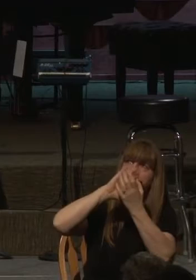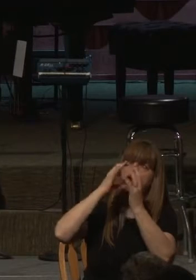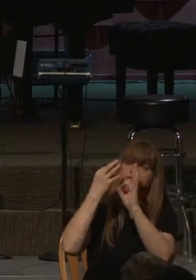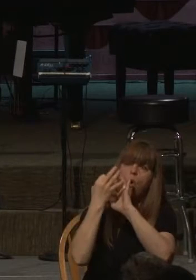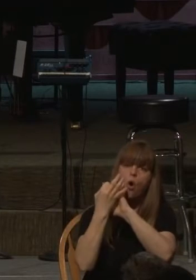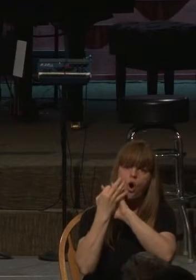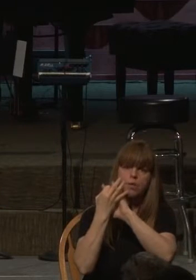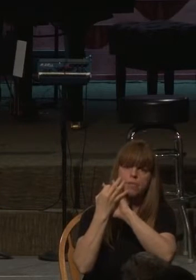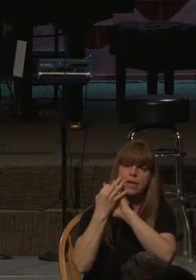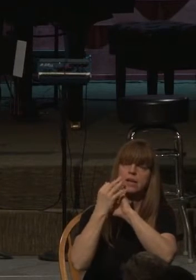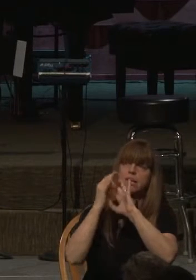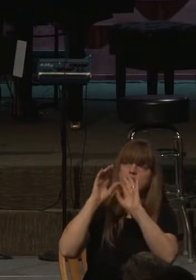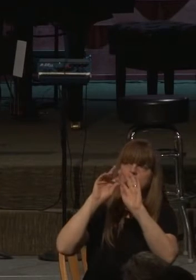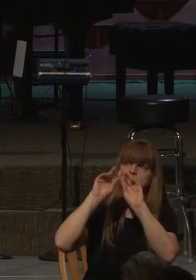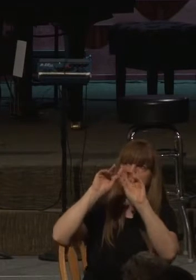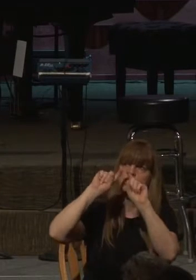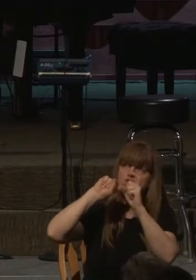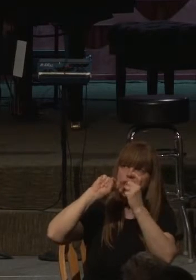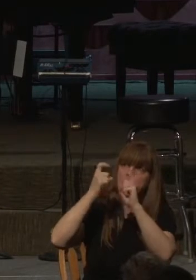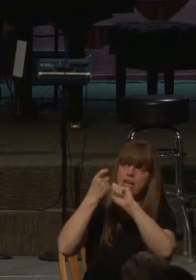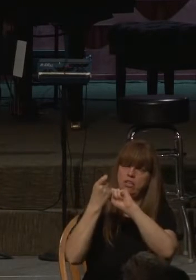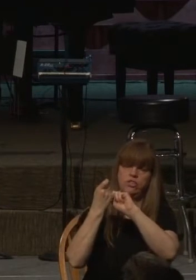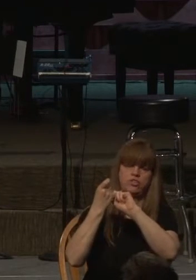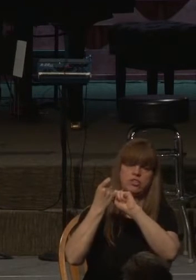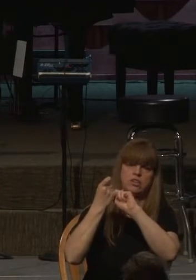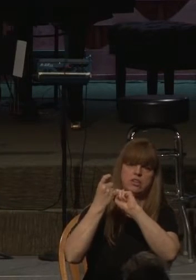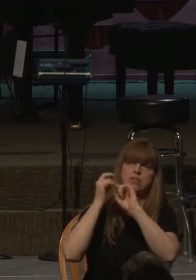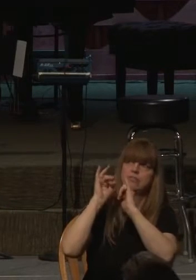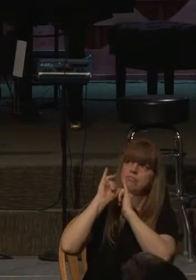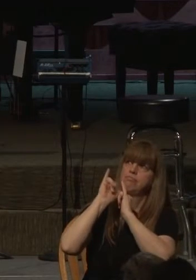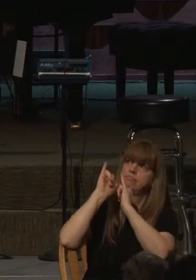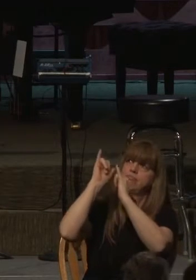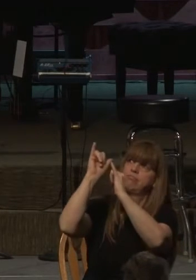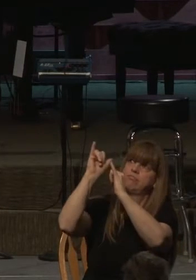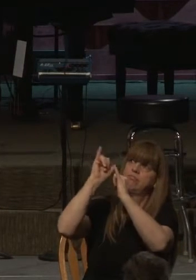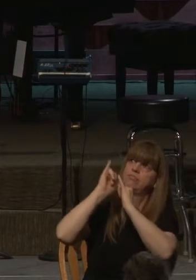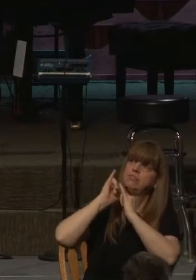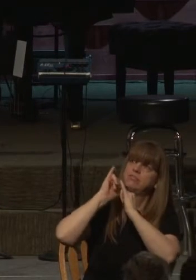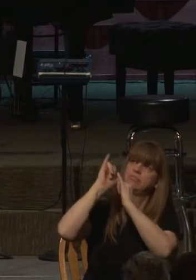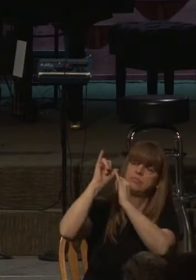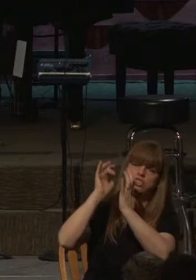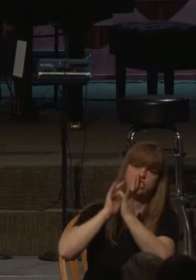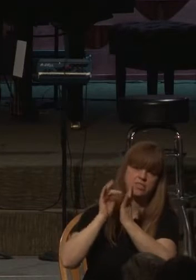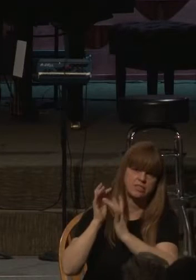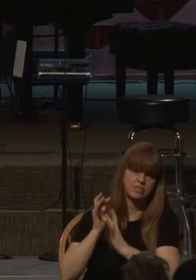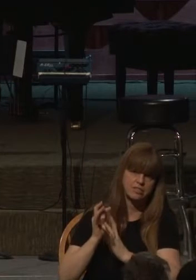Spirit of God and by the Word of God to be more and more like Jesus.